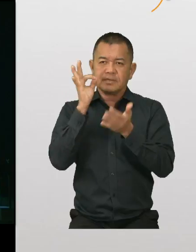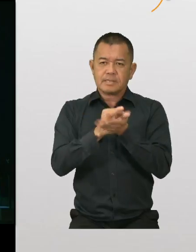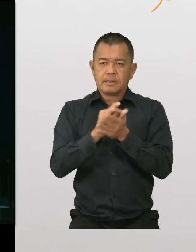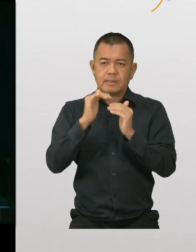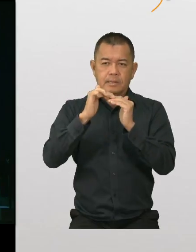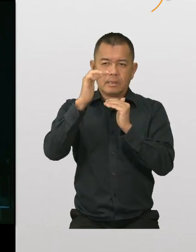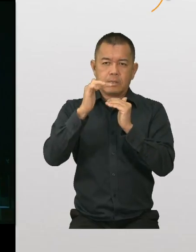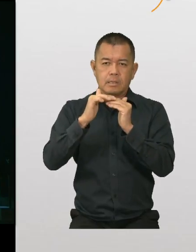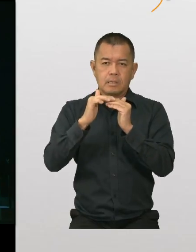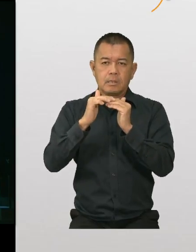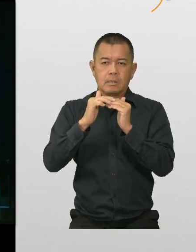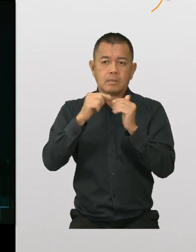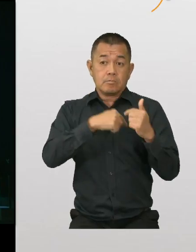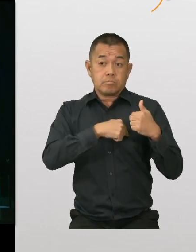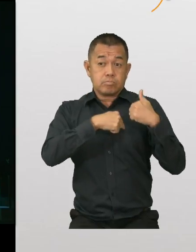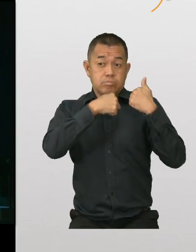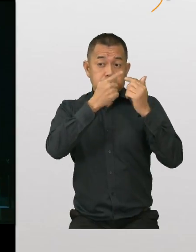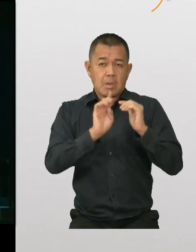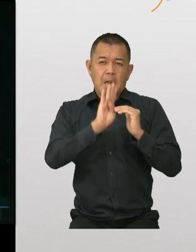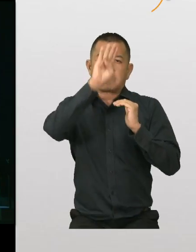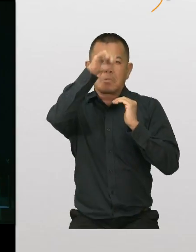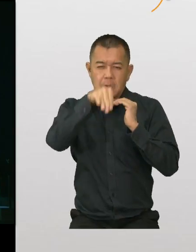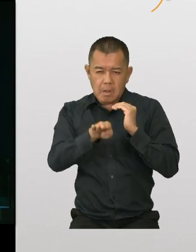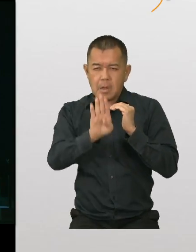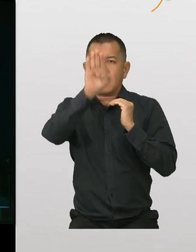has gone up and down over the years.